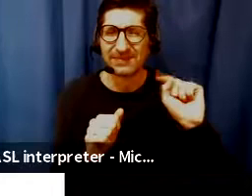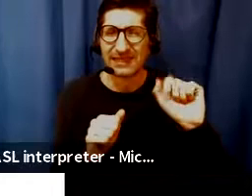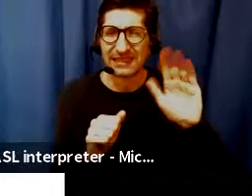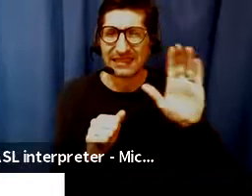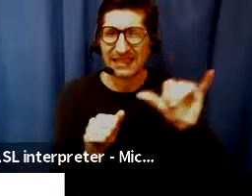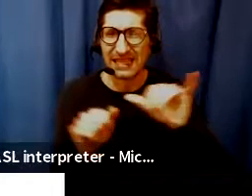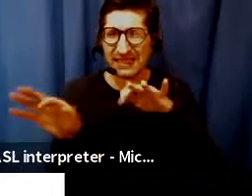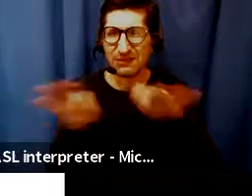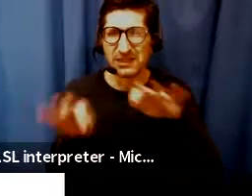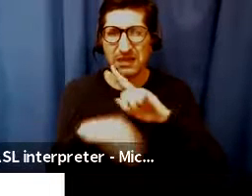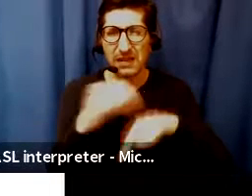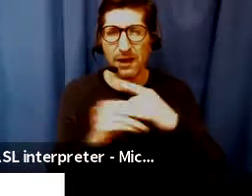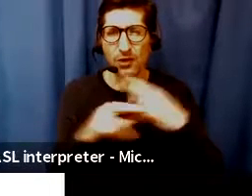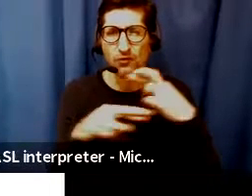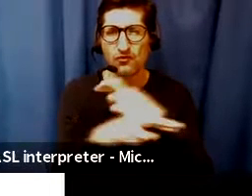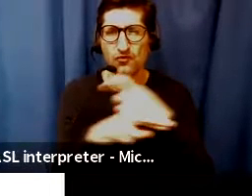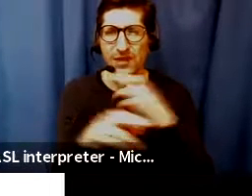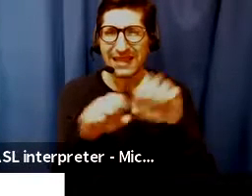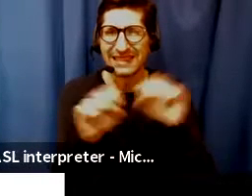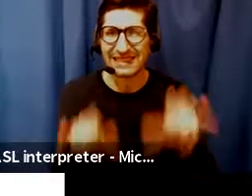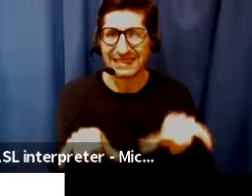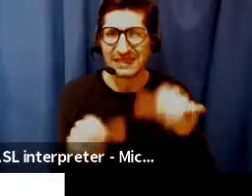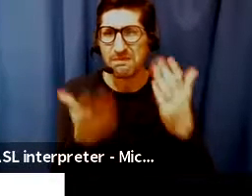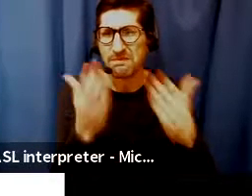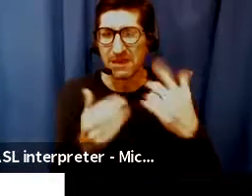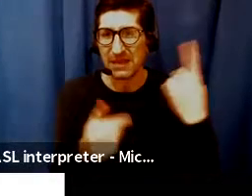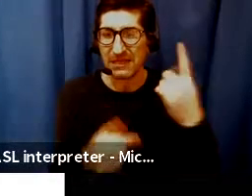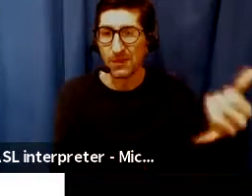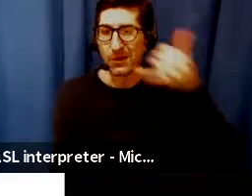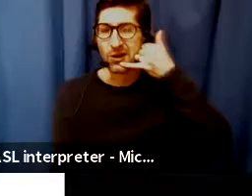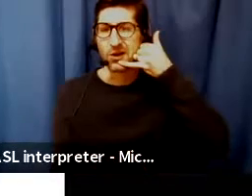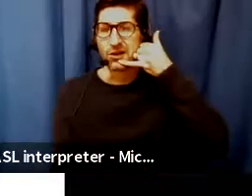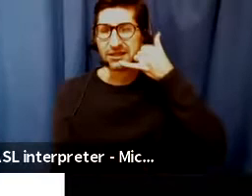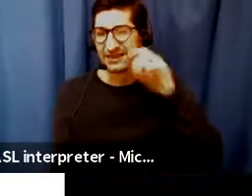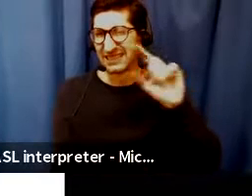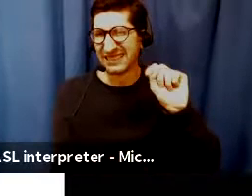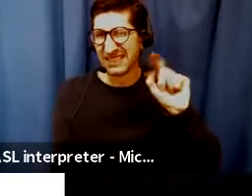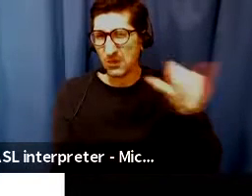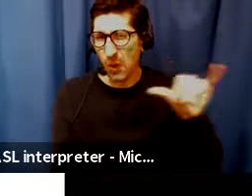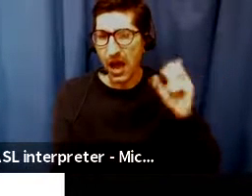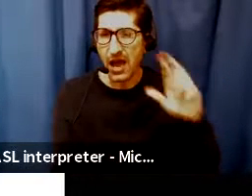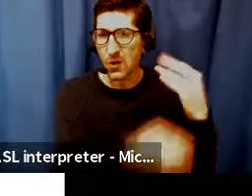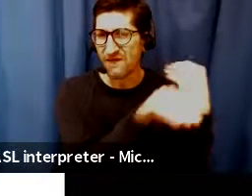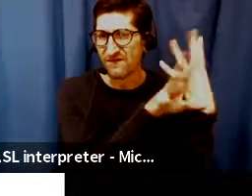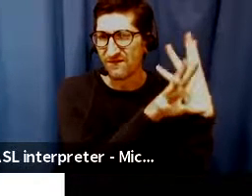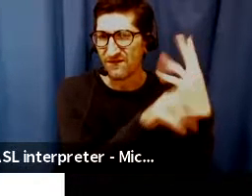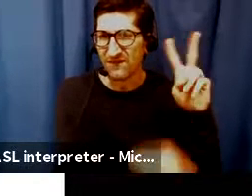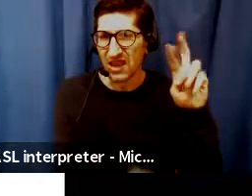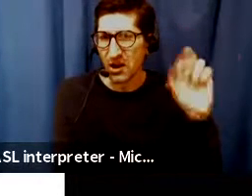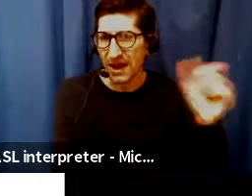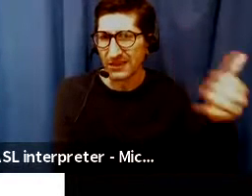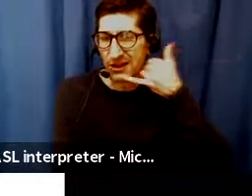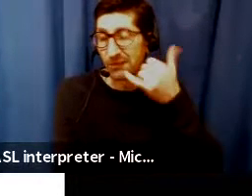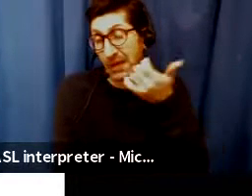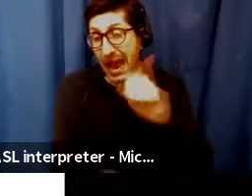the relay system, where you might get a phone call, either a TTY phone call or a video phone call, that anybody who's